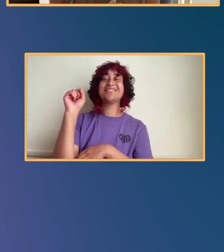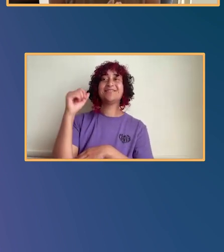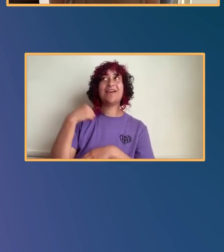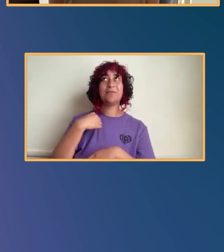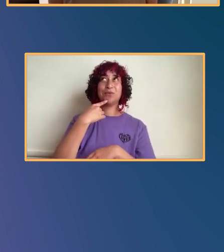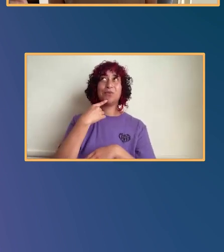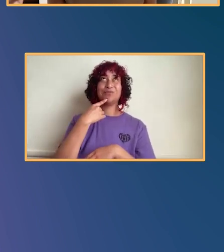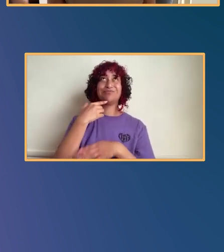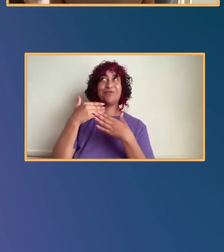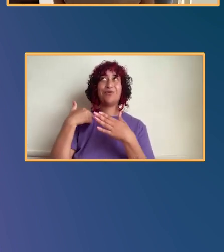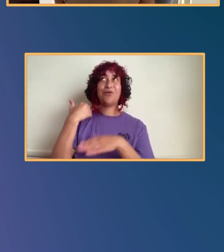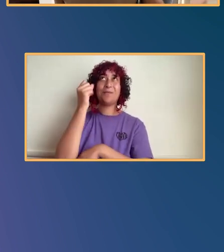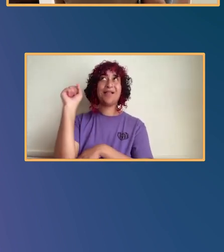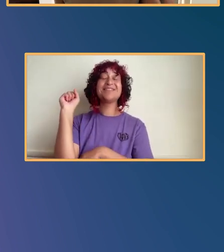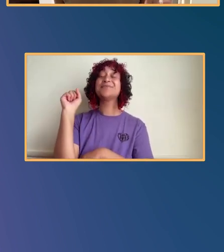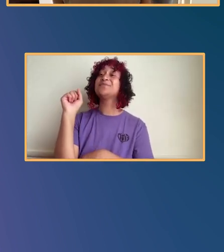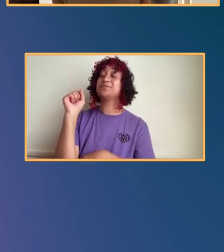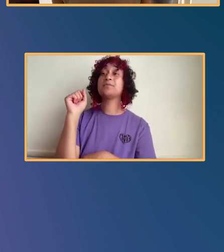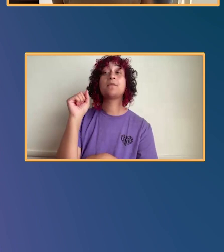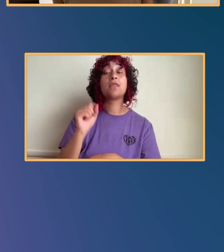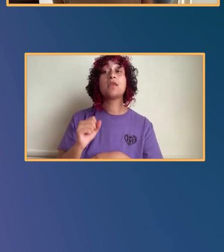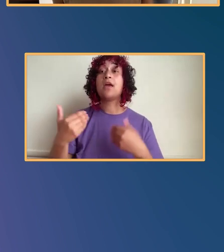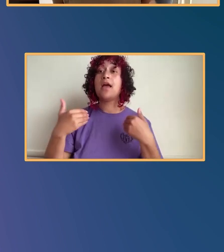told. Grab your drinks, grab your,